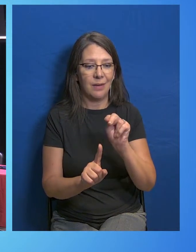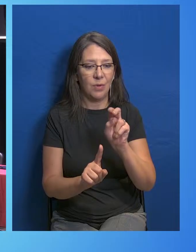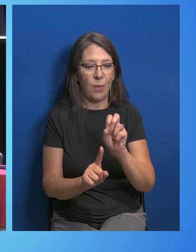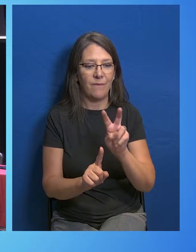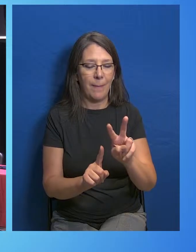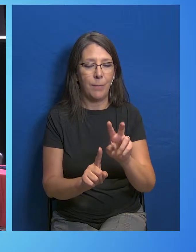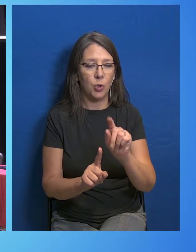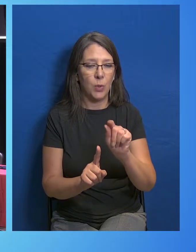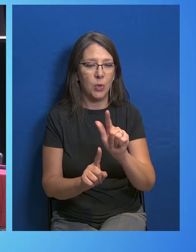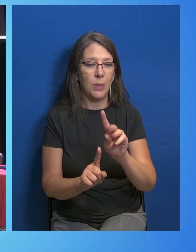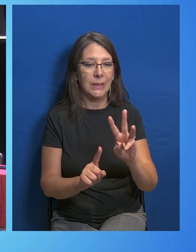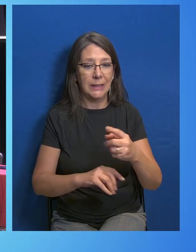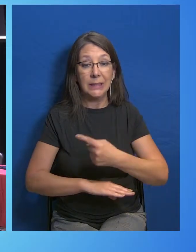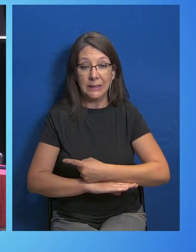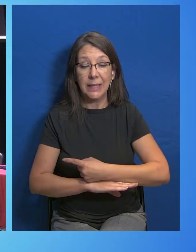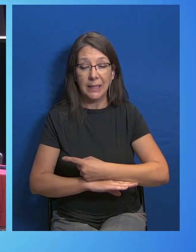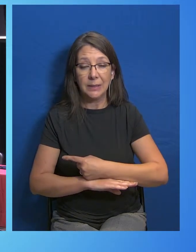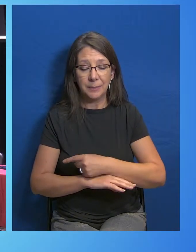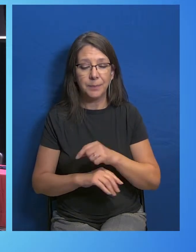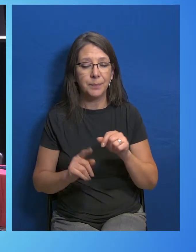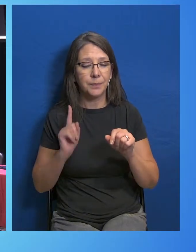2026 date.